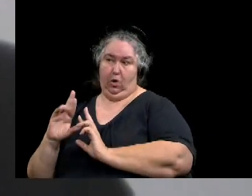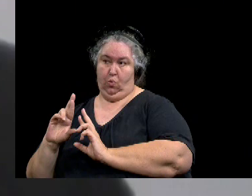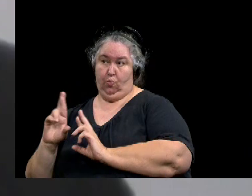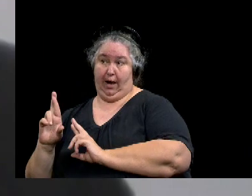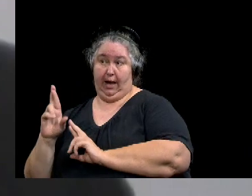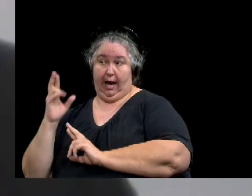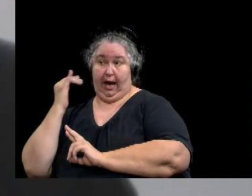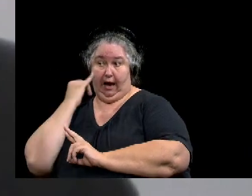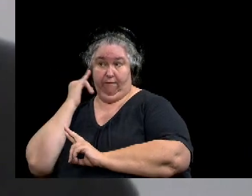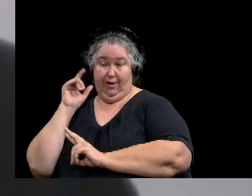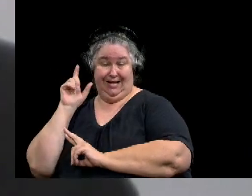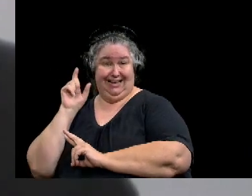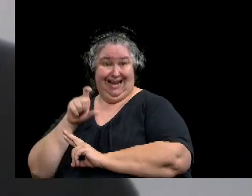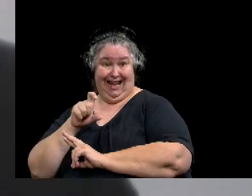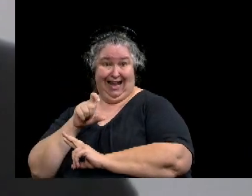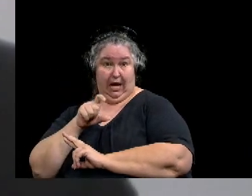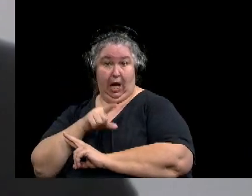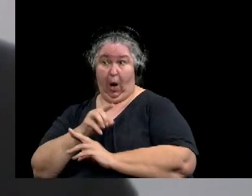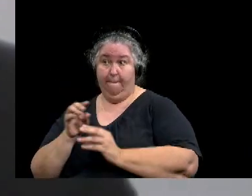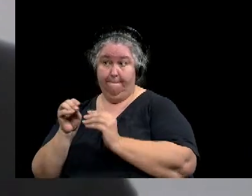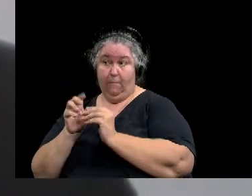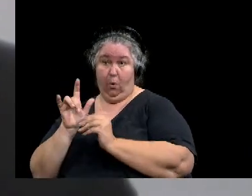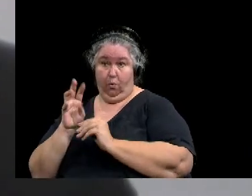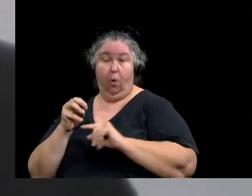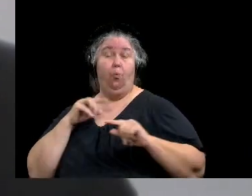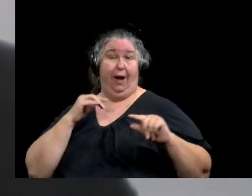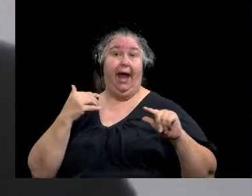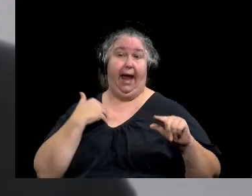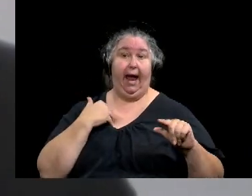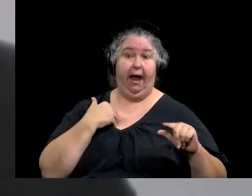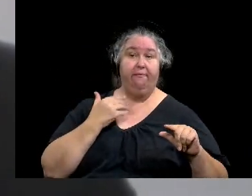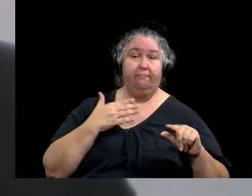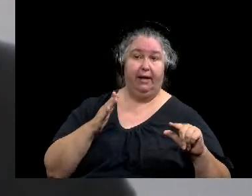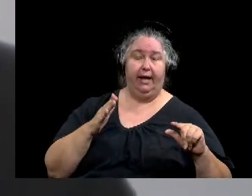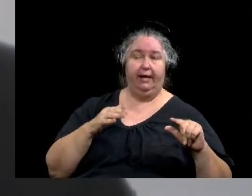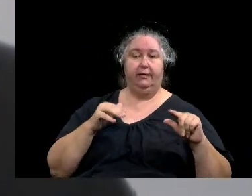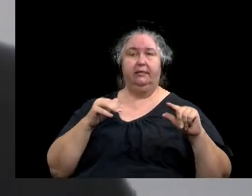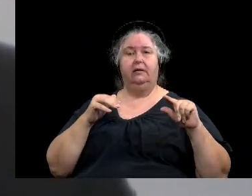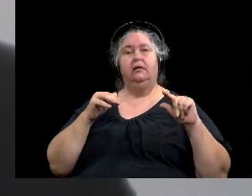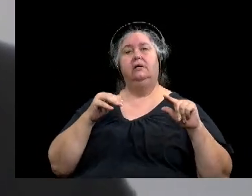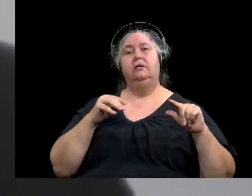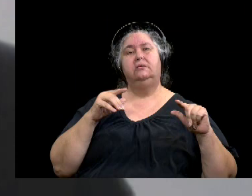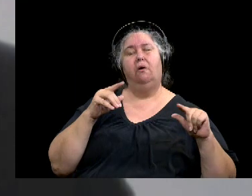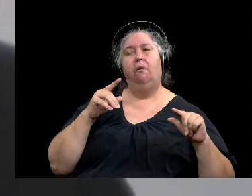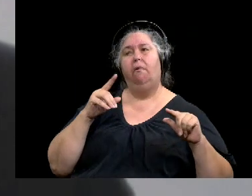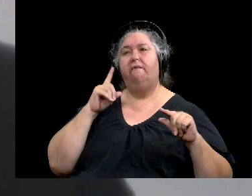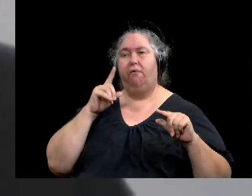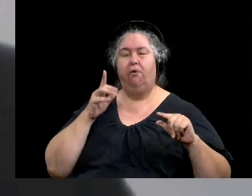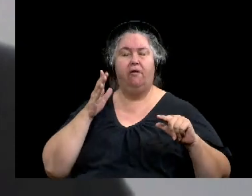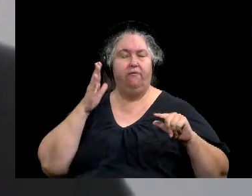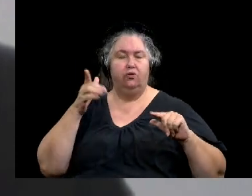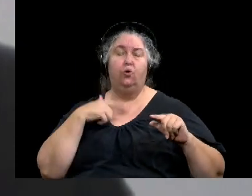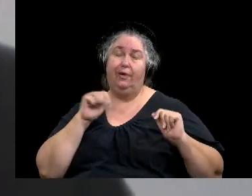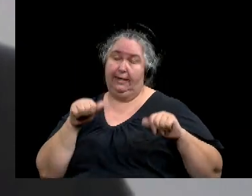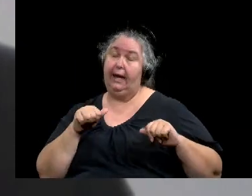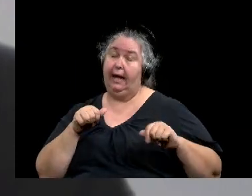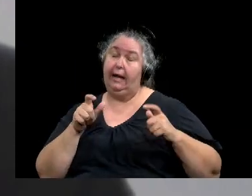out of the hospital. But for right now and for the foreseeable future, we are prepared to take this on.